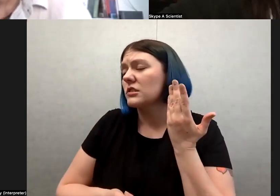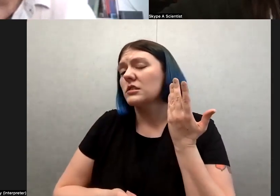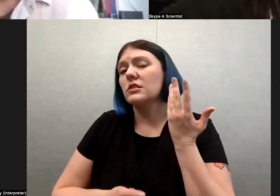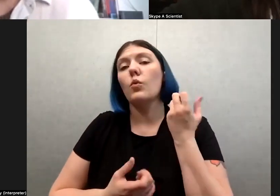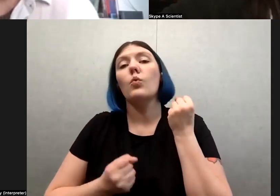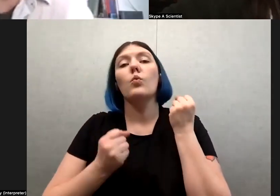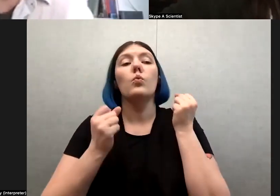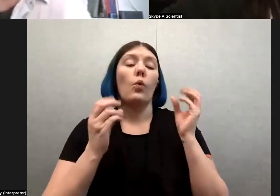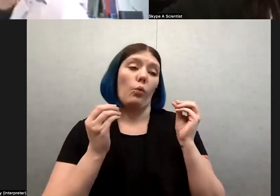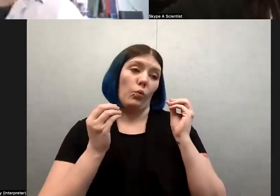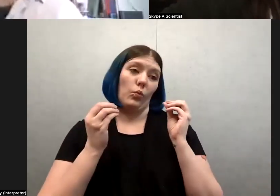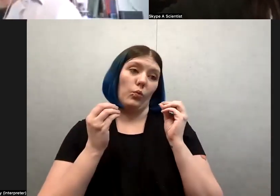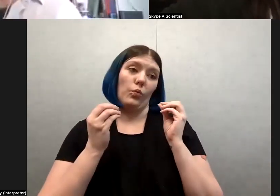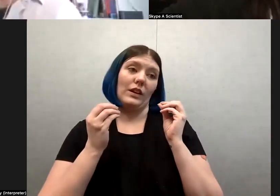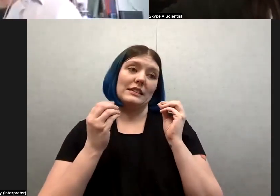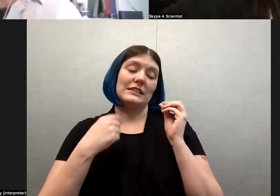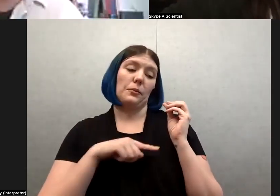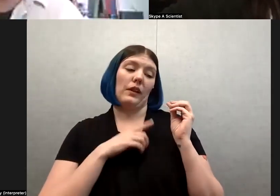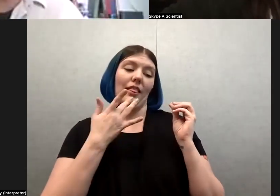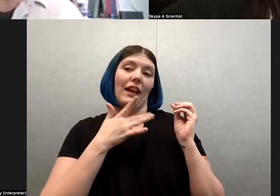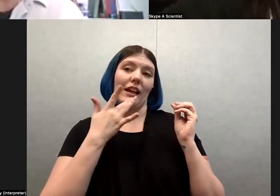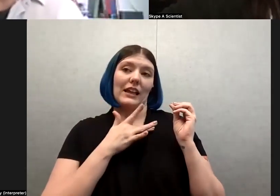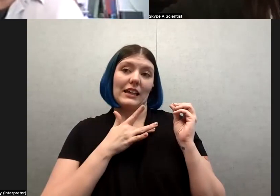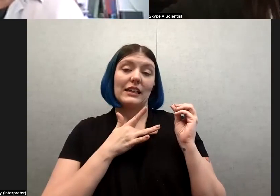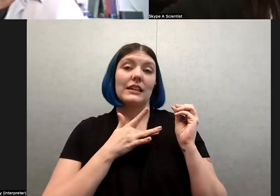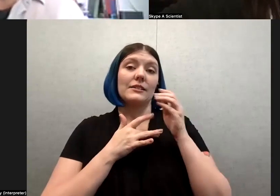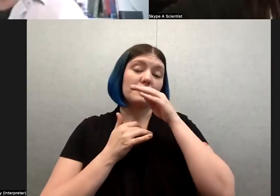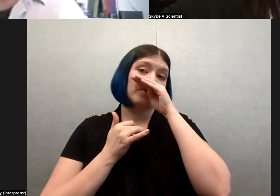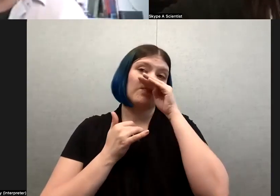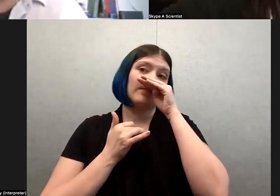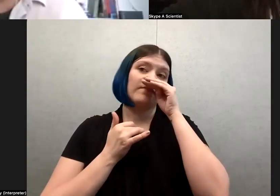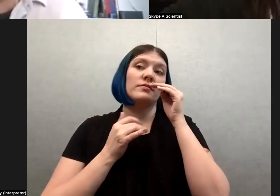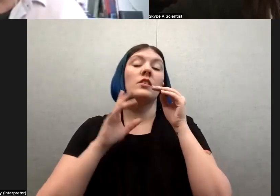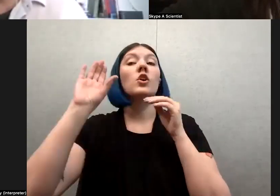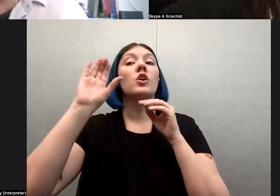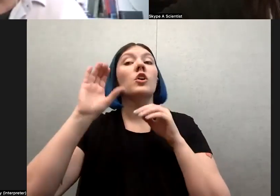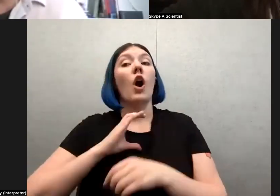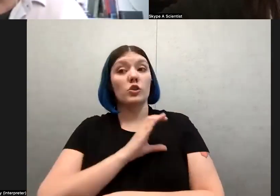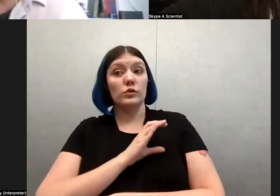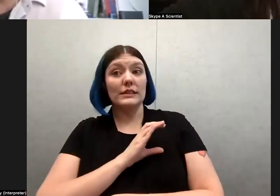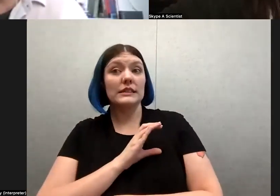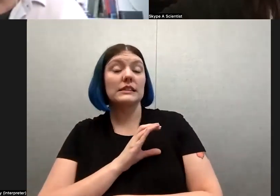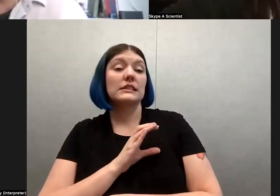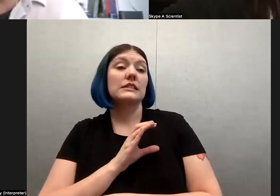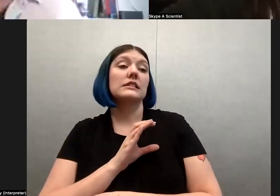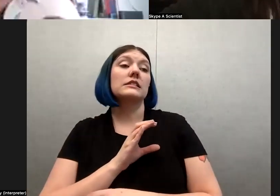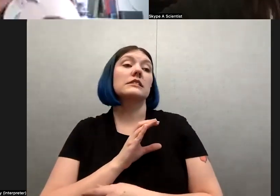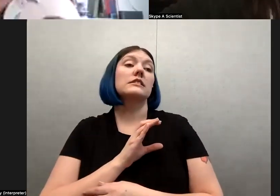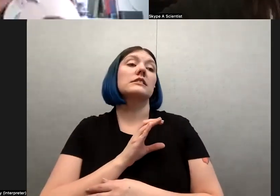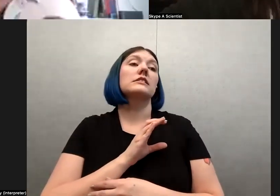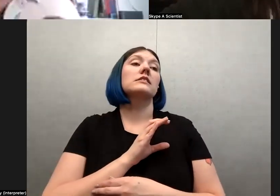So we're very lucky in the Everglades in that Congress, the US Congress has, there was